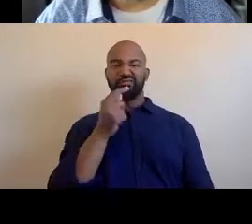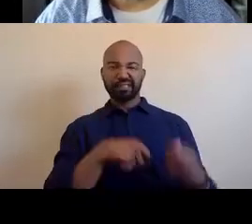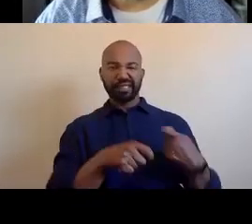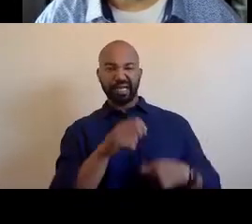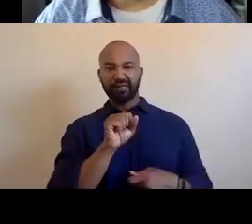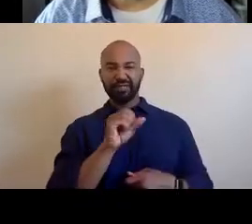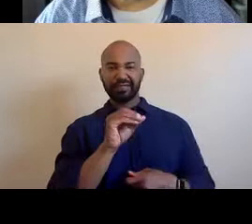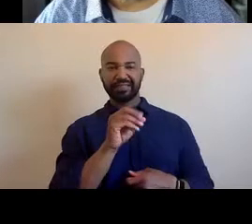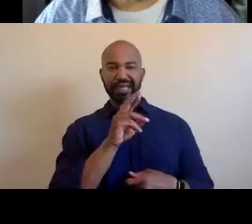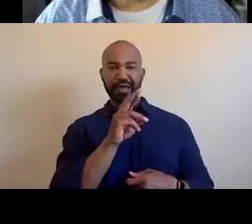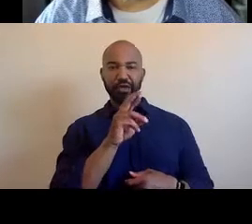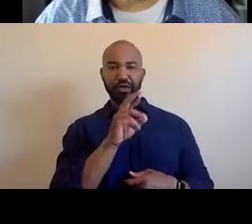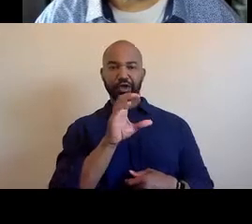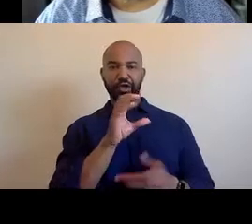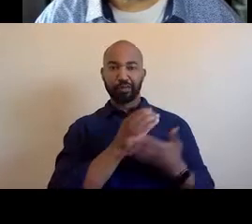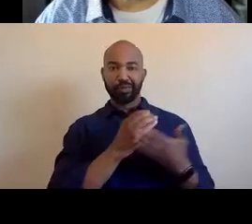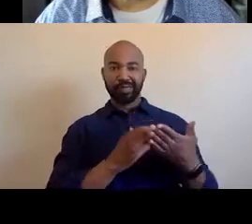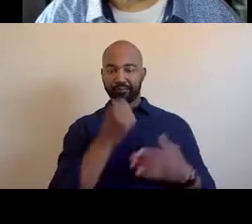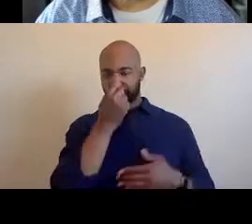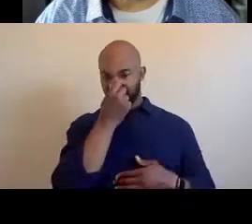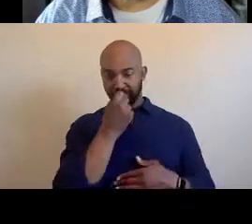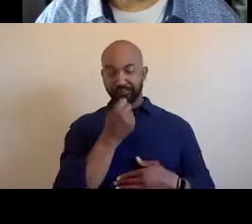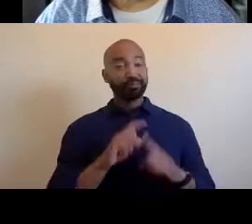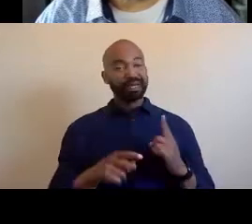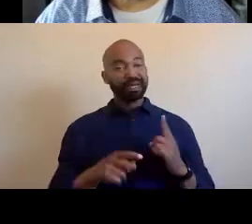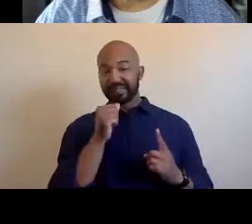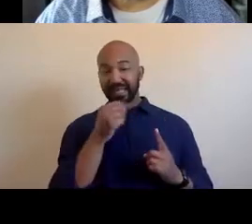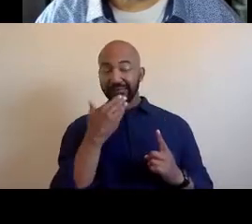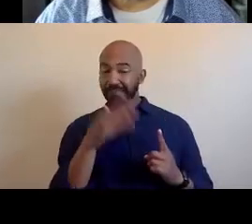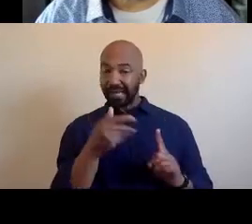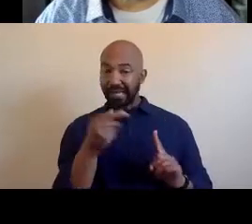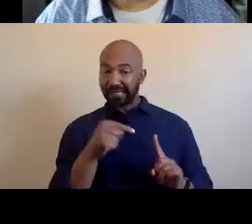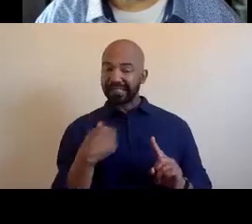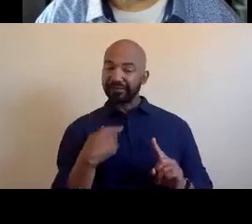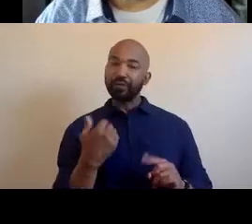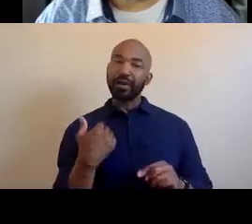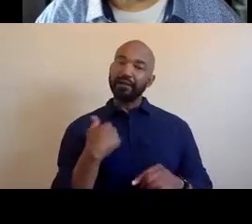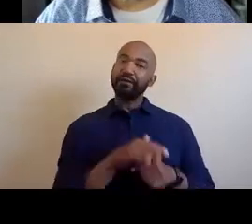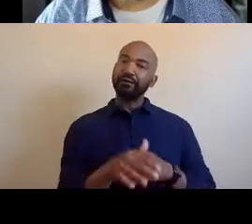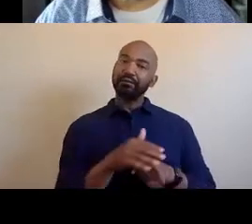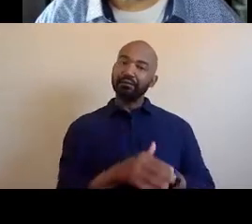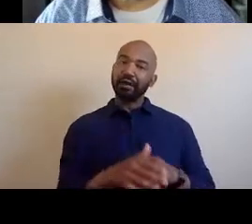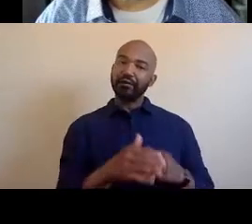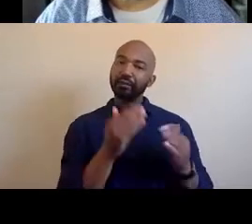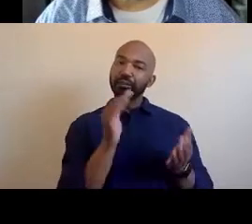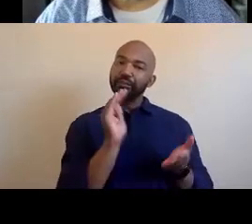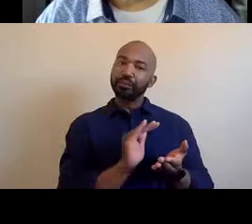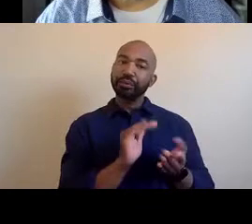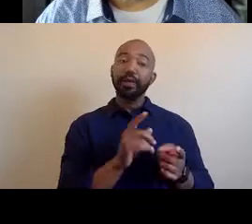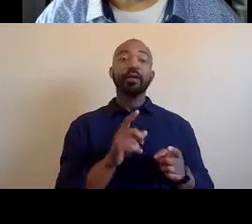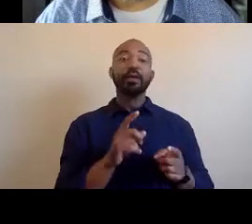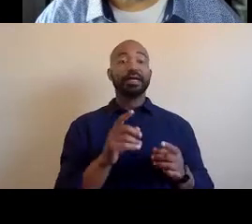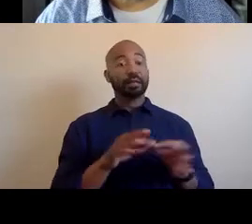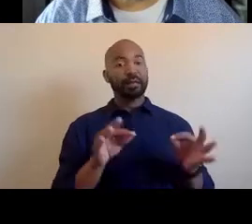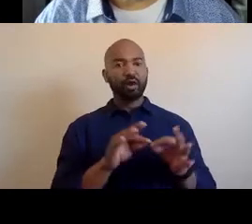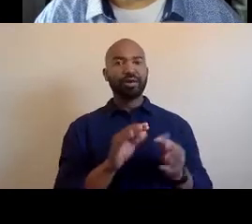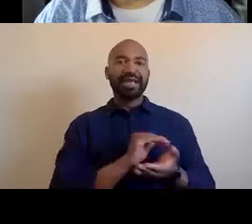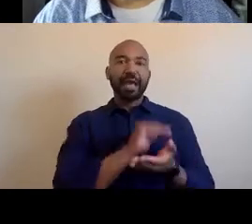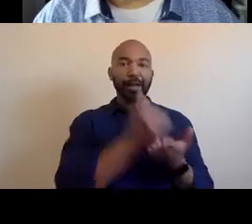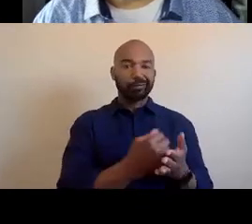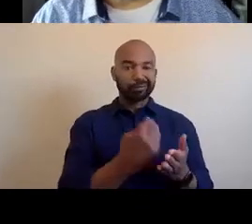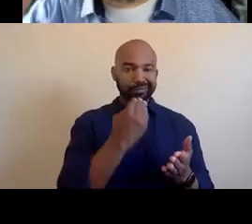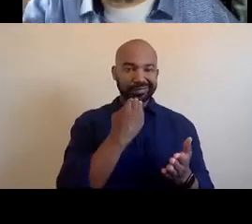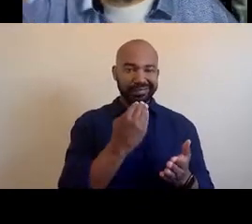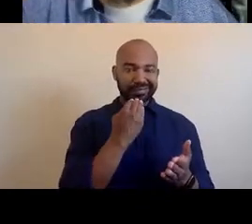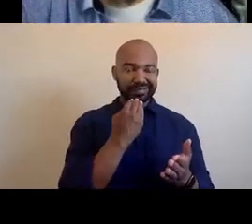sour cream in moderation is not a bad thing either. So it gets down to moderation and portion sizes of the foods that we are choosing